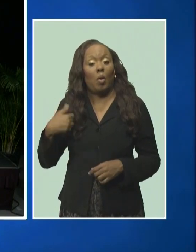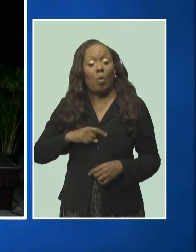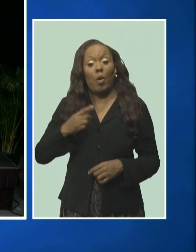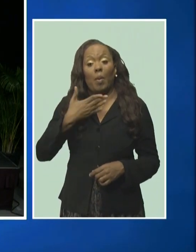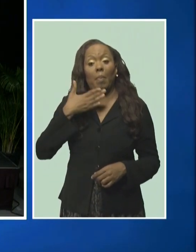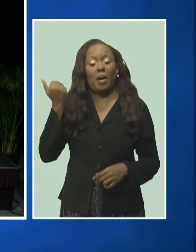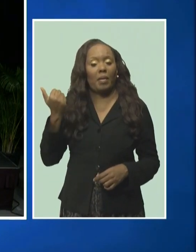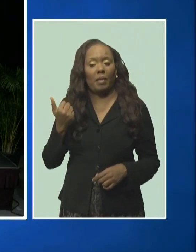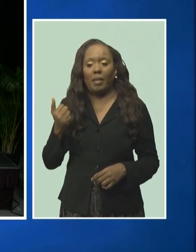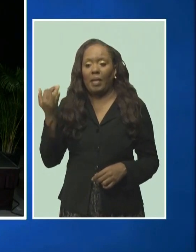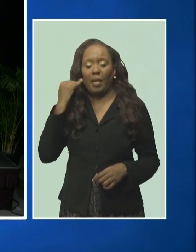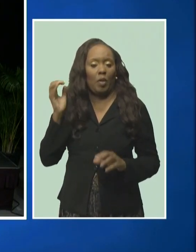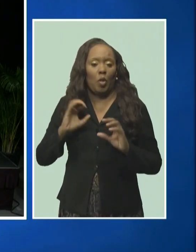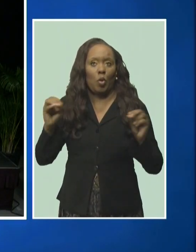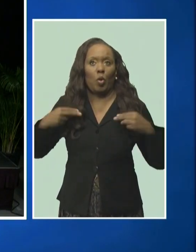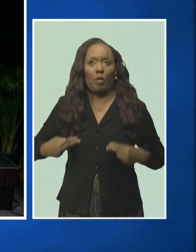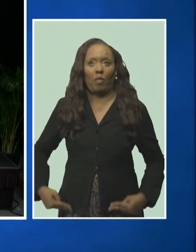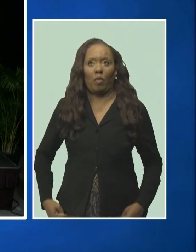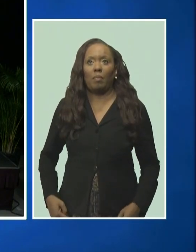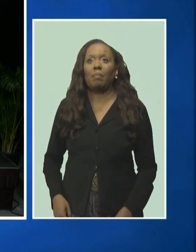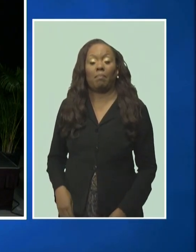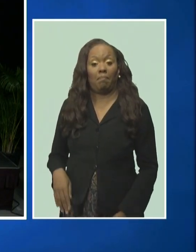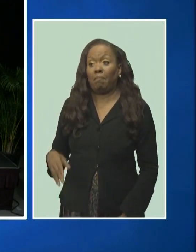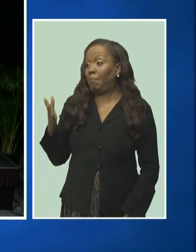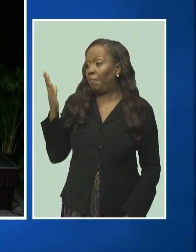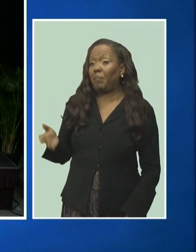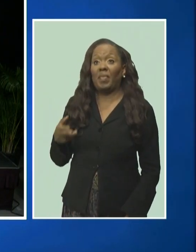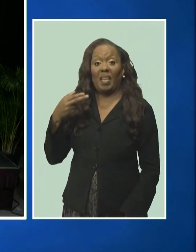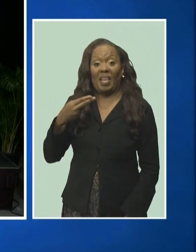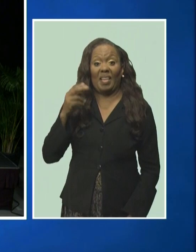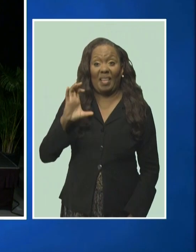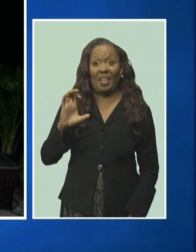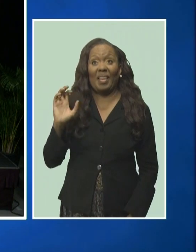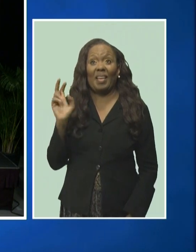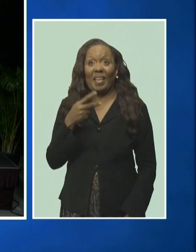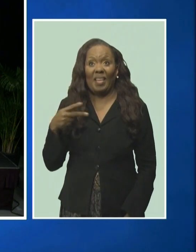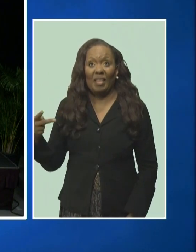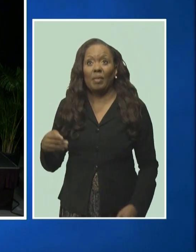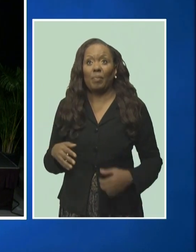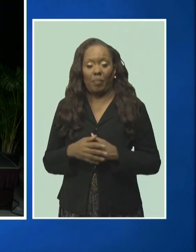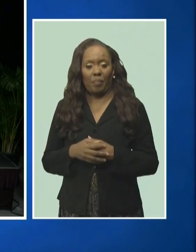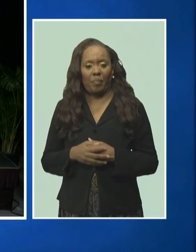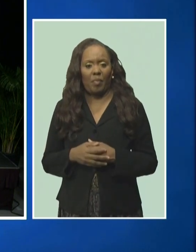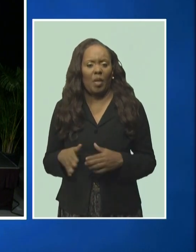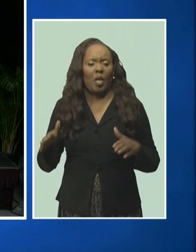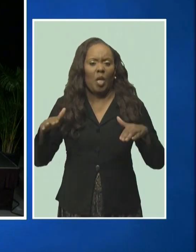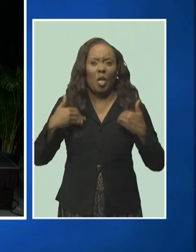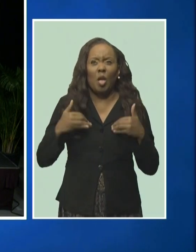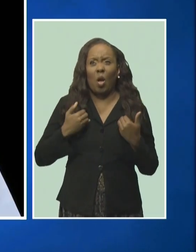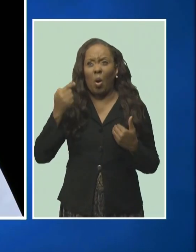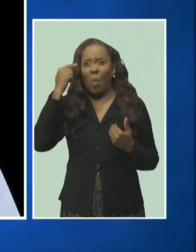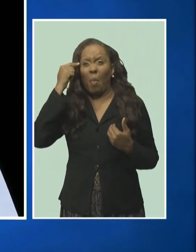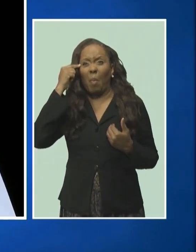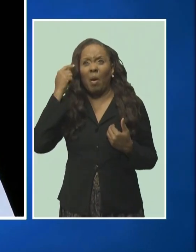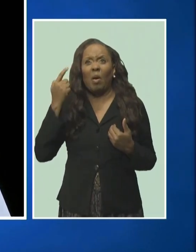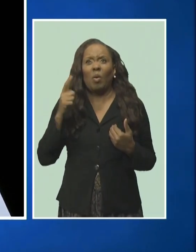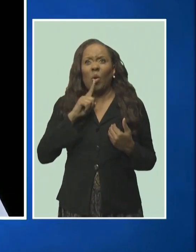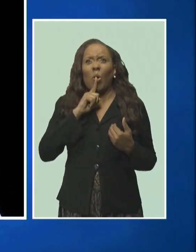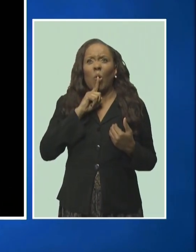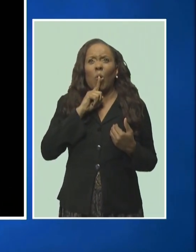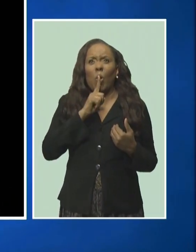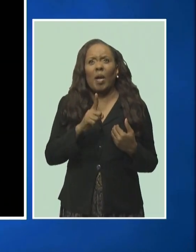for Every Child. In the juniors, Combermare's Kazara Carter copped 2nd place. Children are gems, but people don't see the